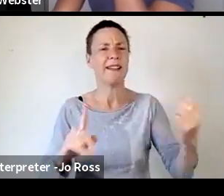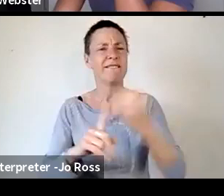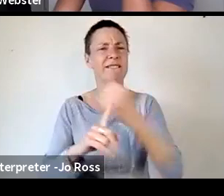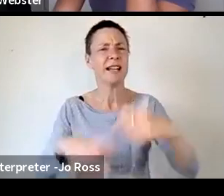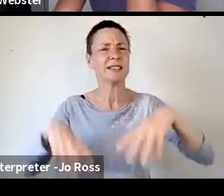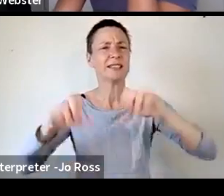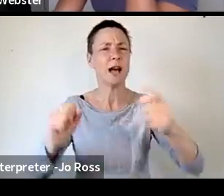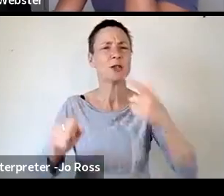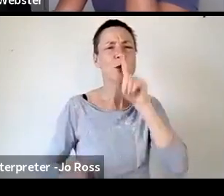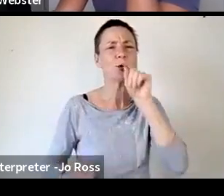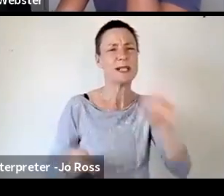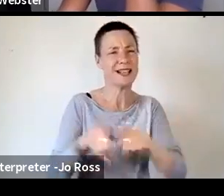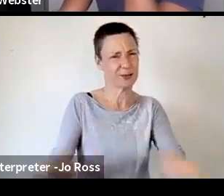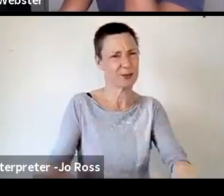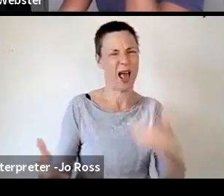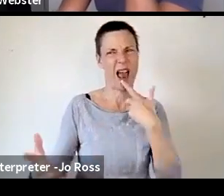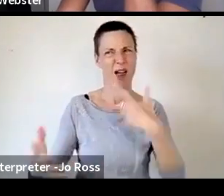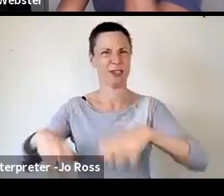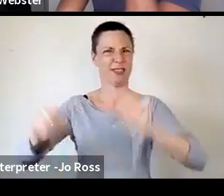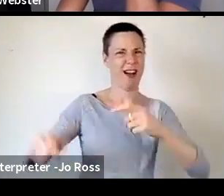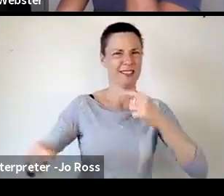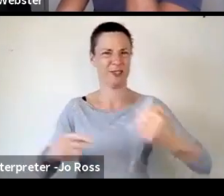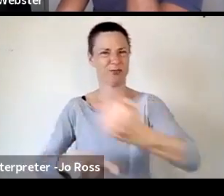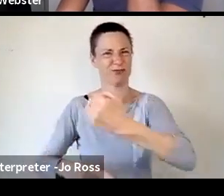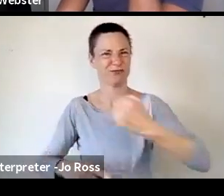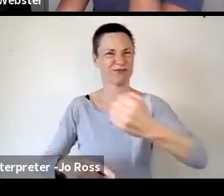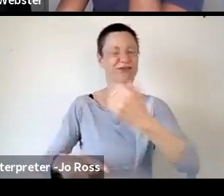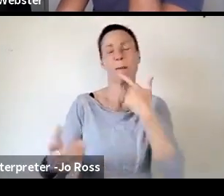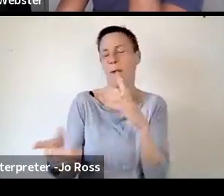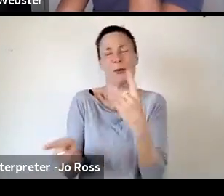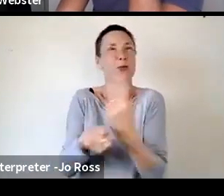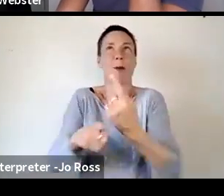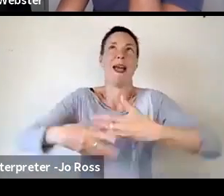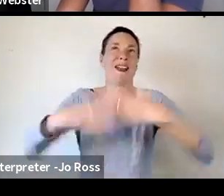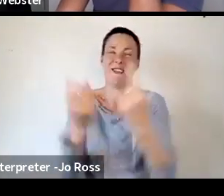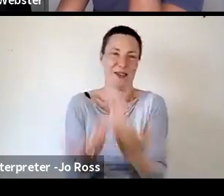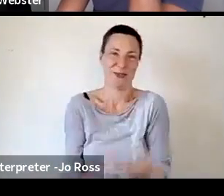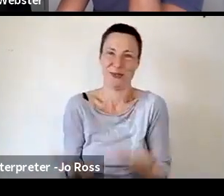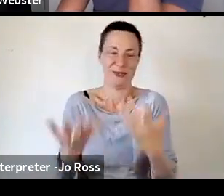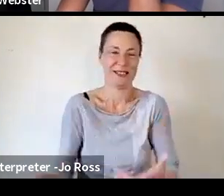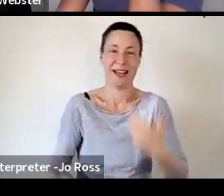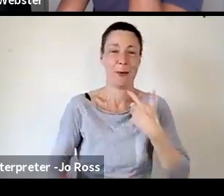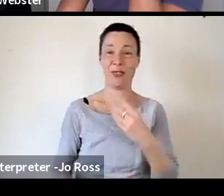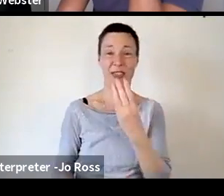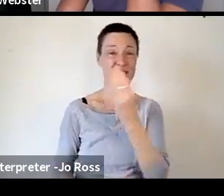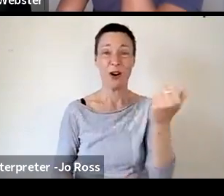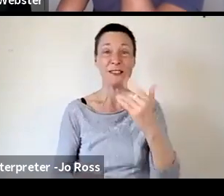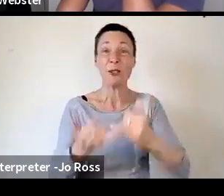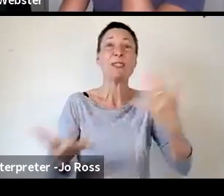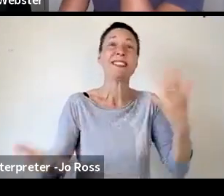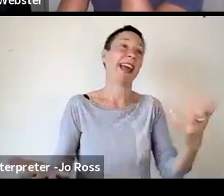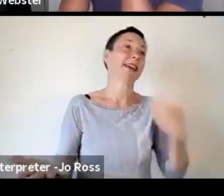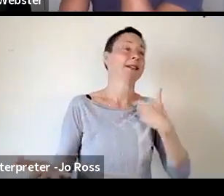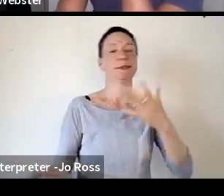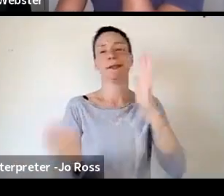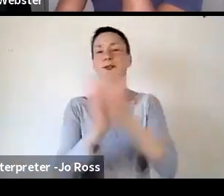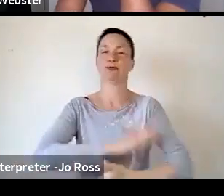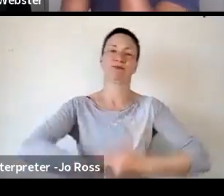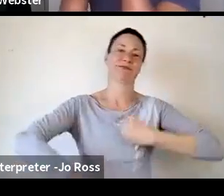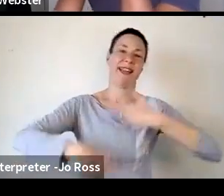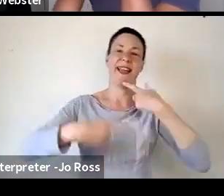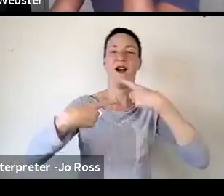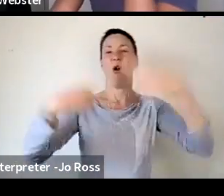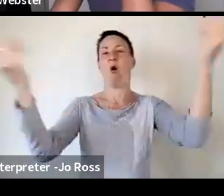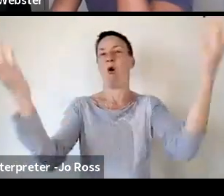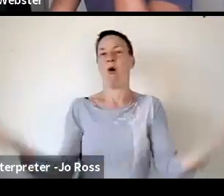that I yes. I'm going to talk about it all today, like just within the first few seconds. Screw it, it's all